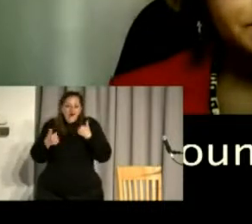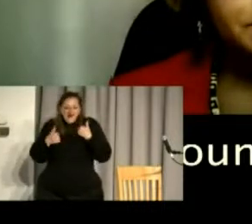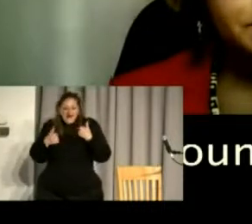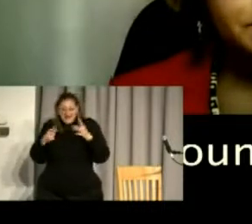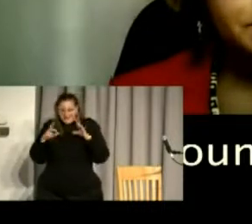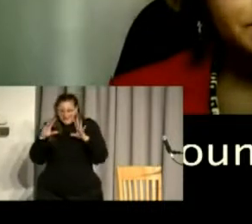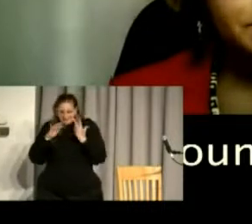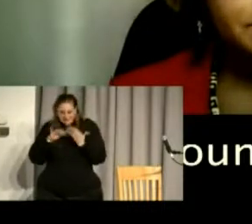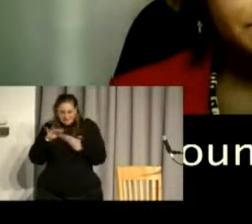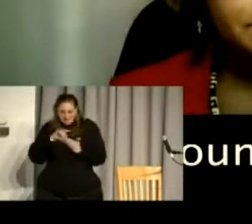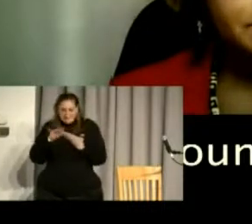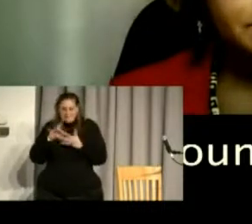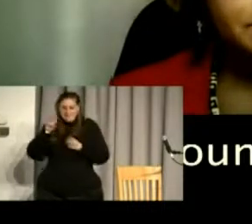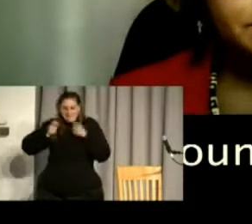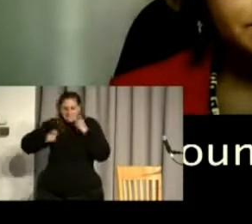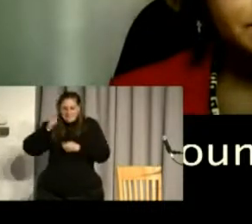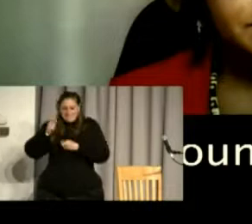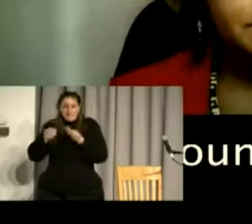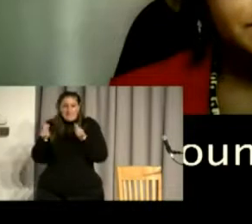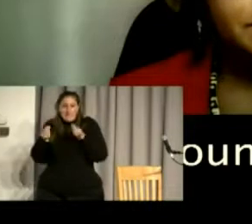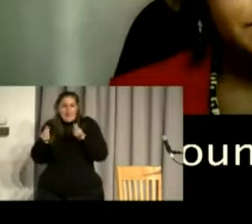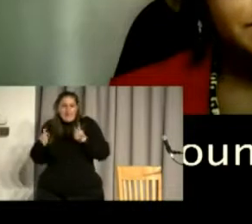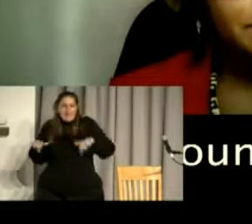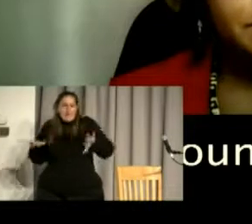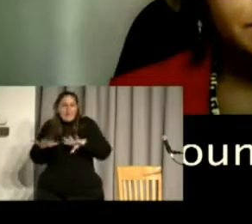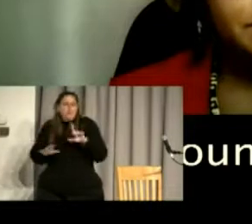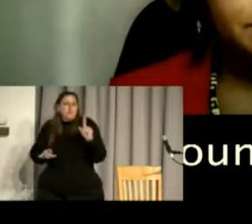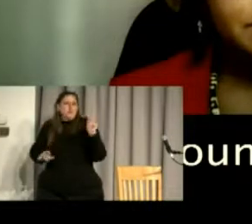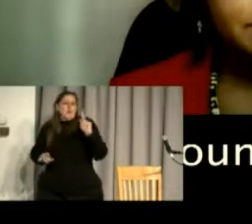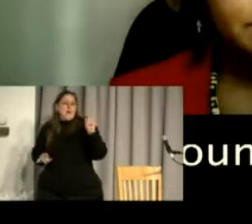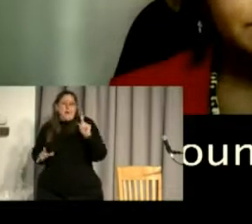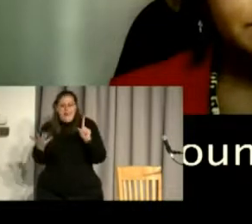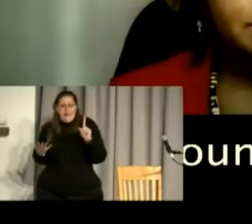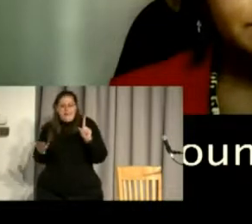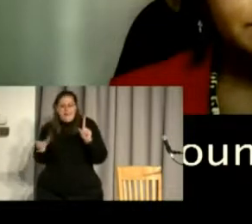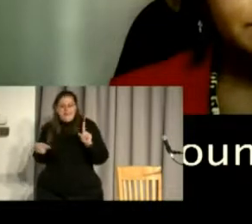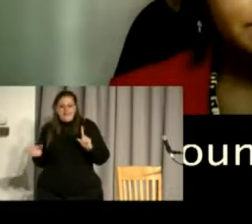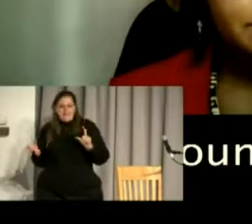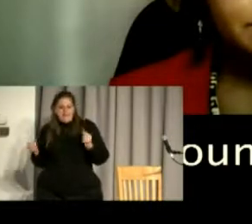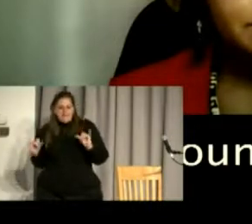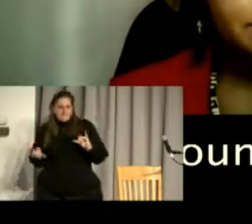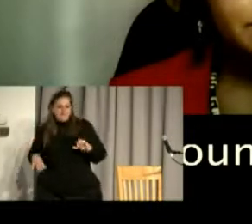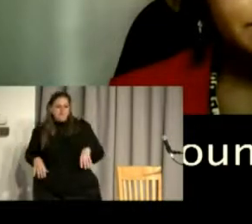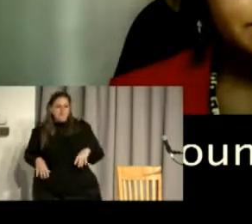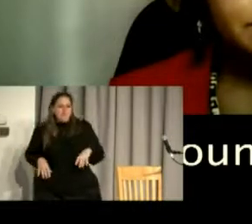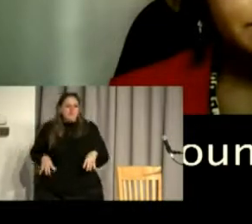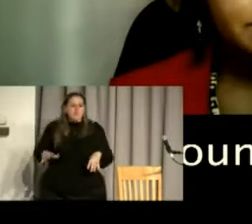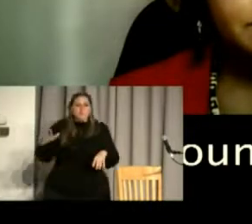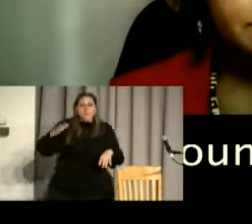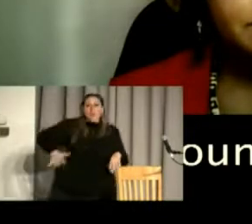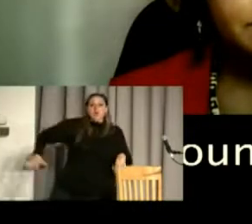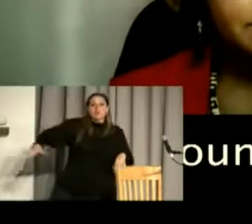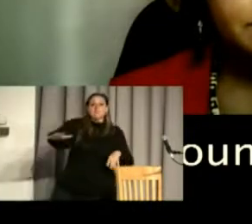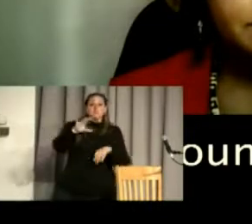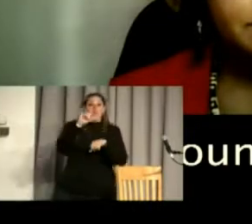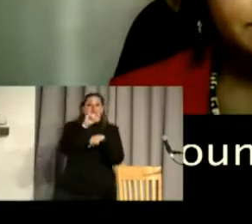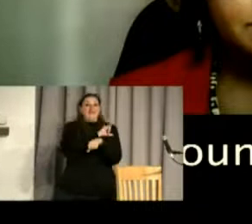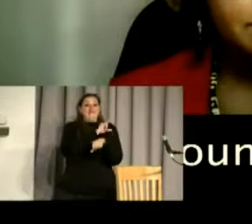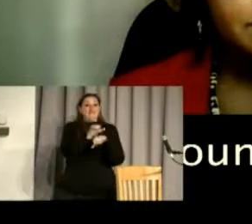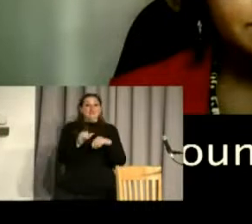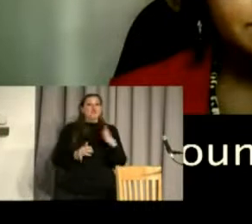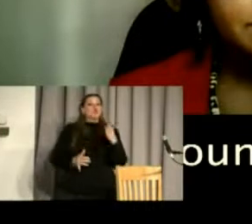could study the transformation of the land across these decades. We also discerned the spatial logics of the industrial